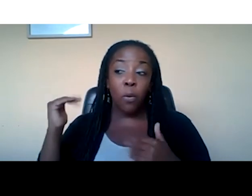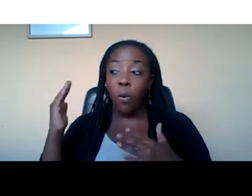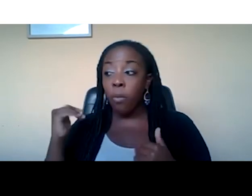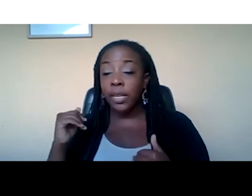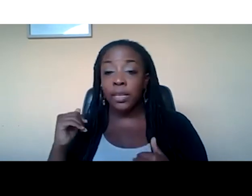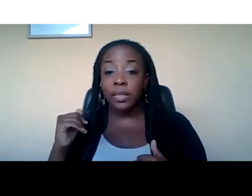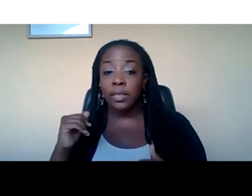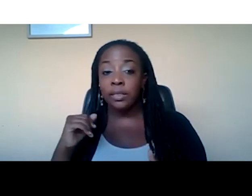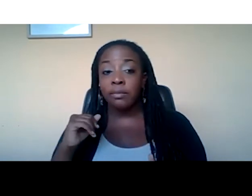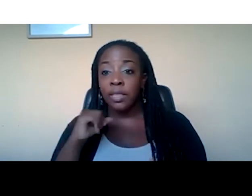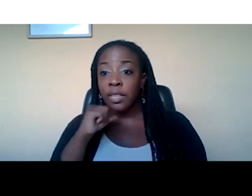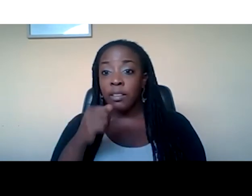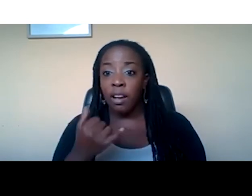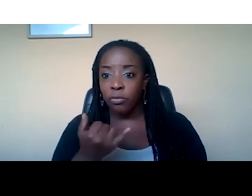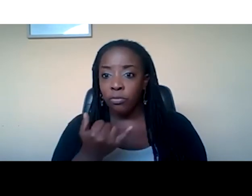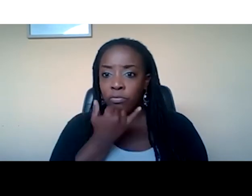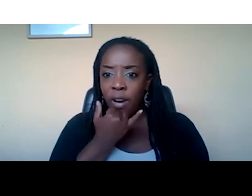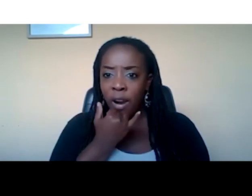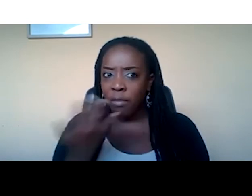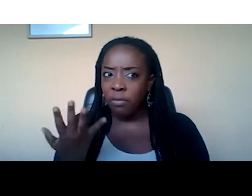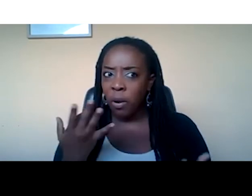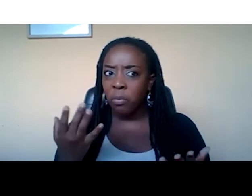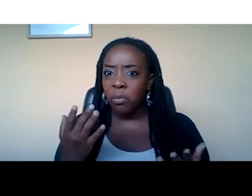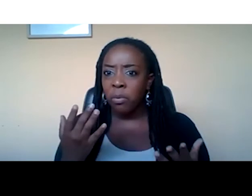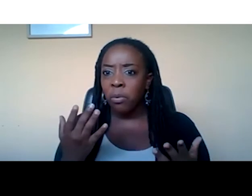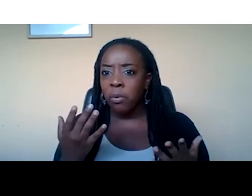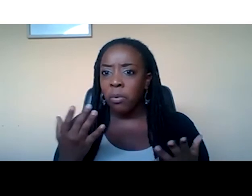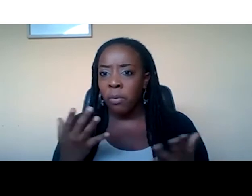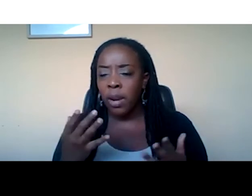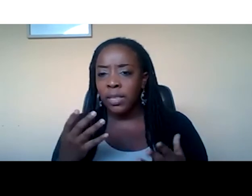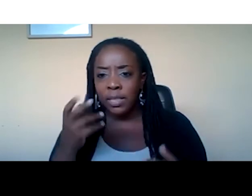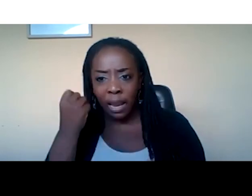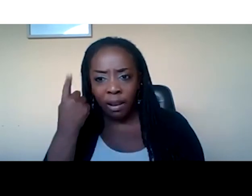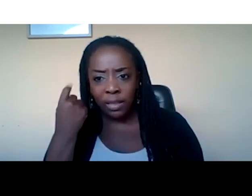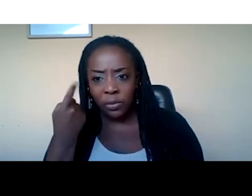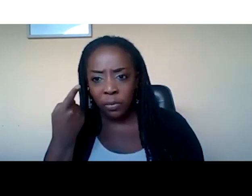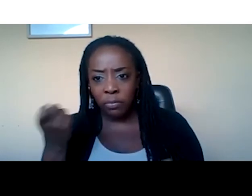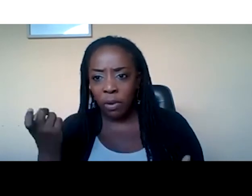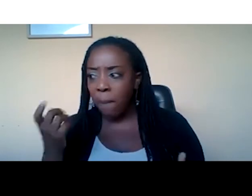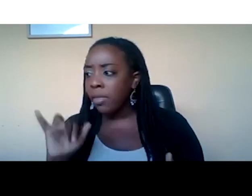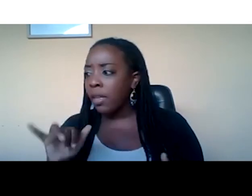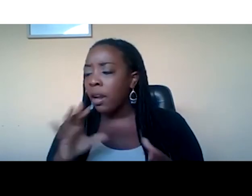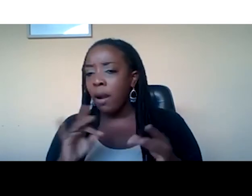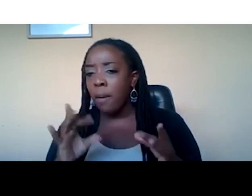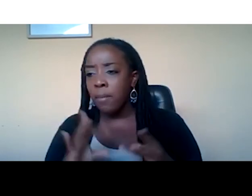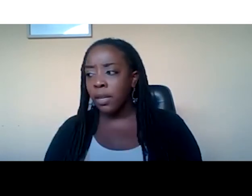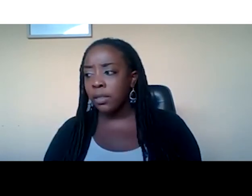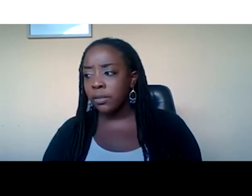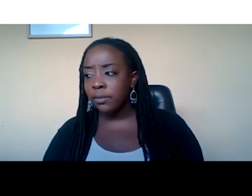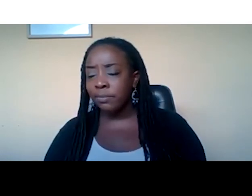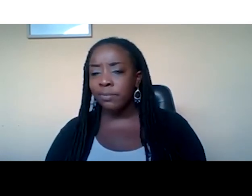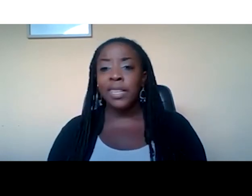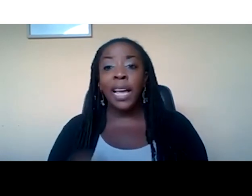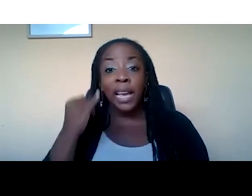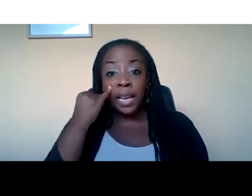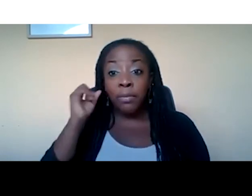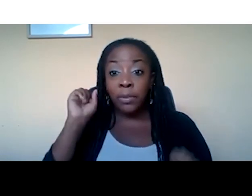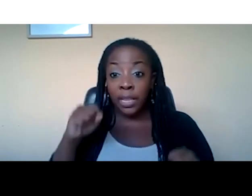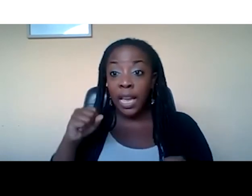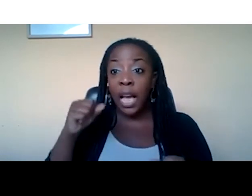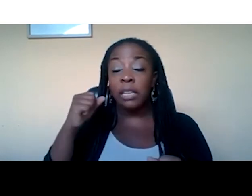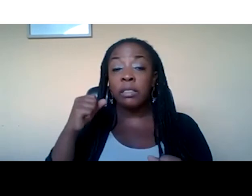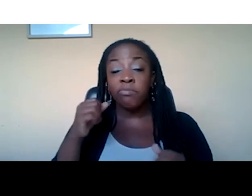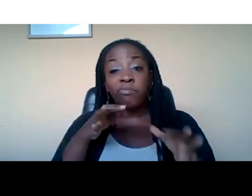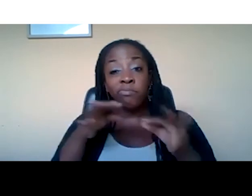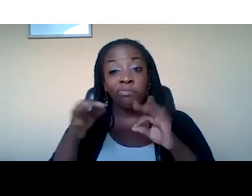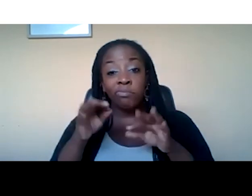of what I'm interpreting from it. So if she could just speak to it, I would appreciate